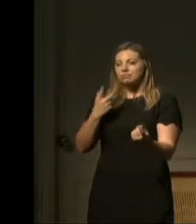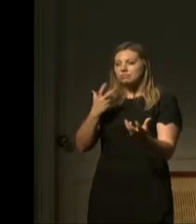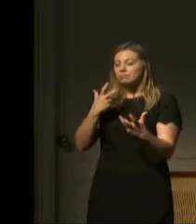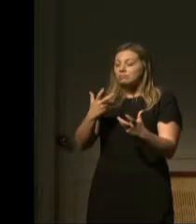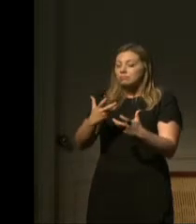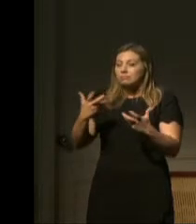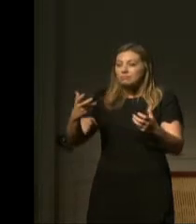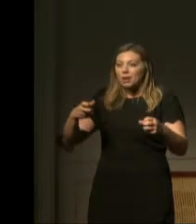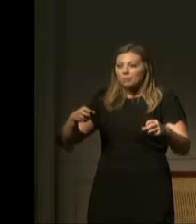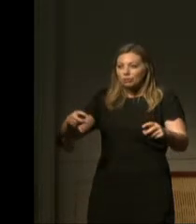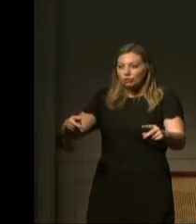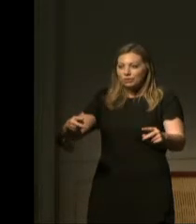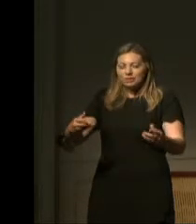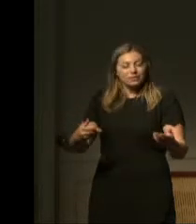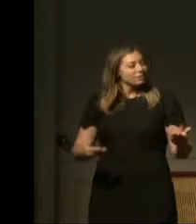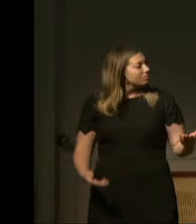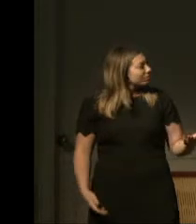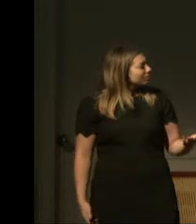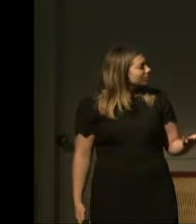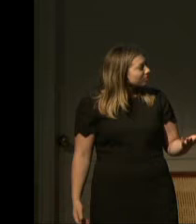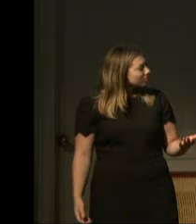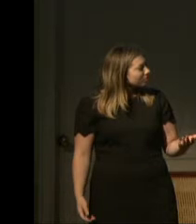enormous opportunity.